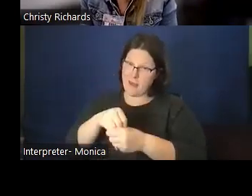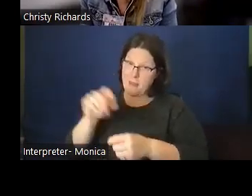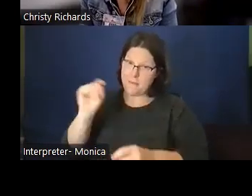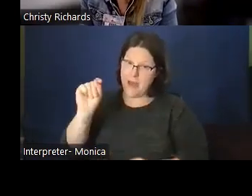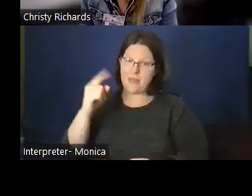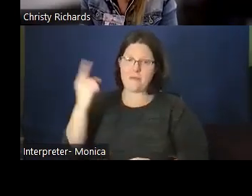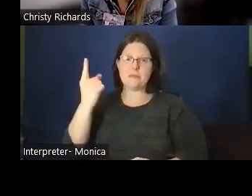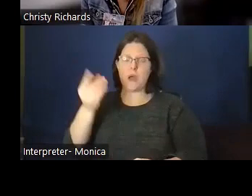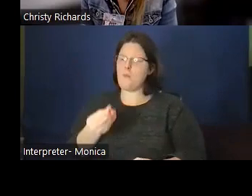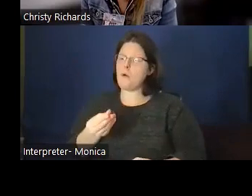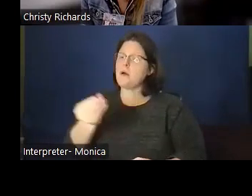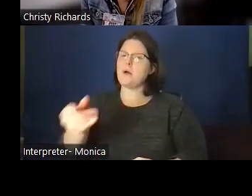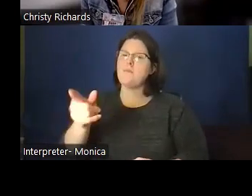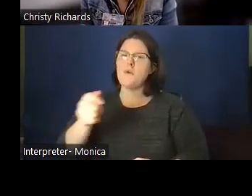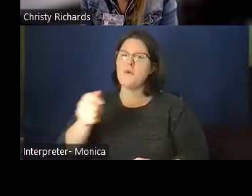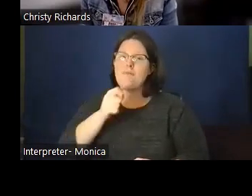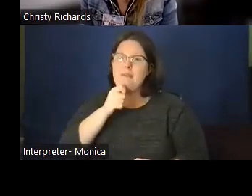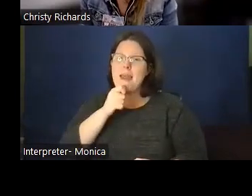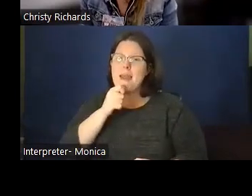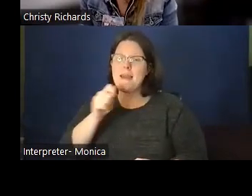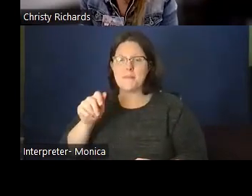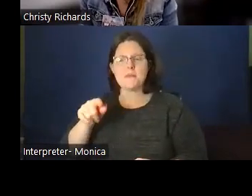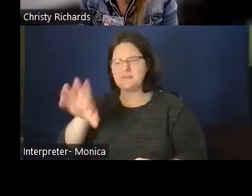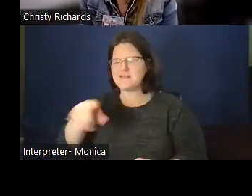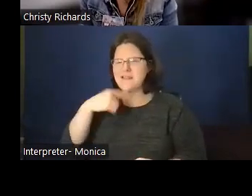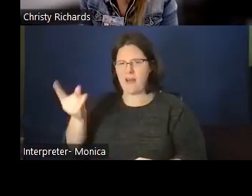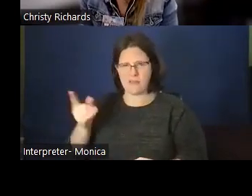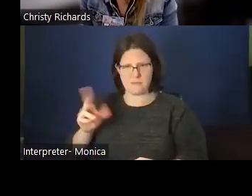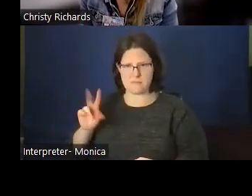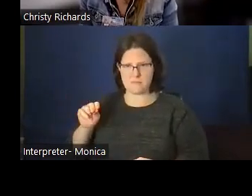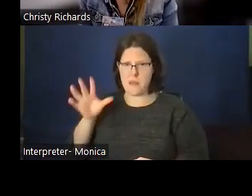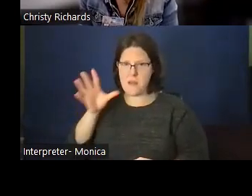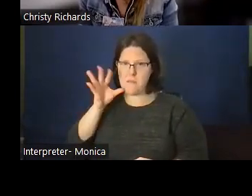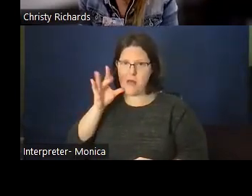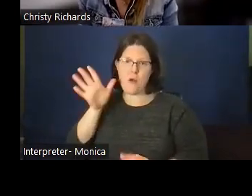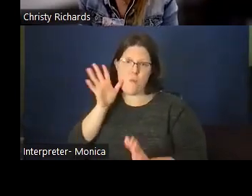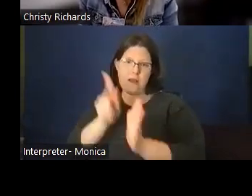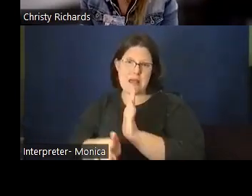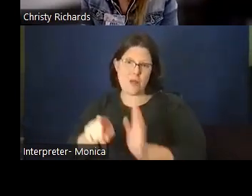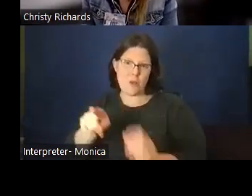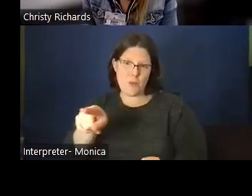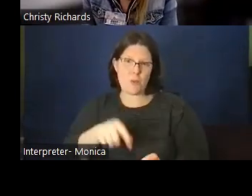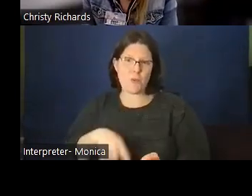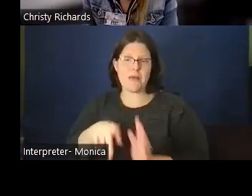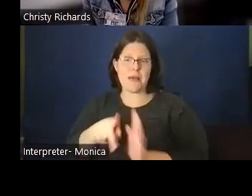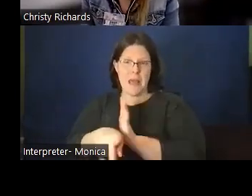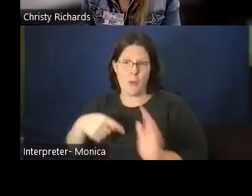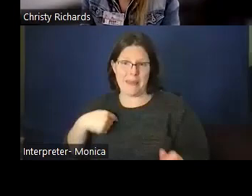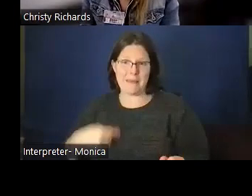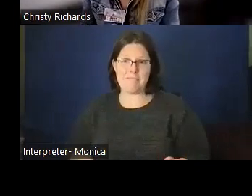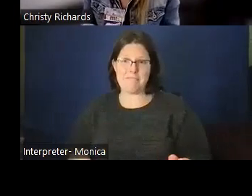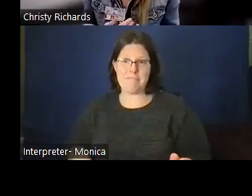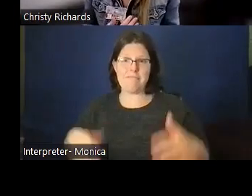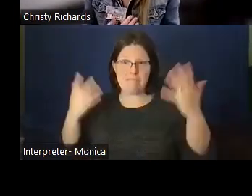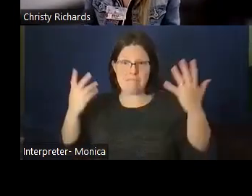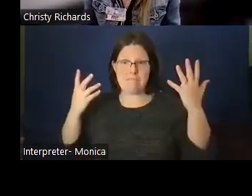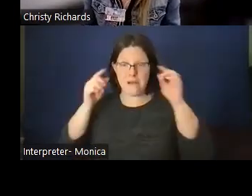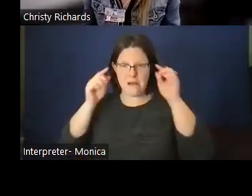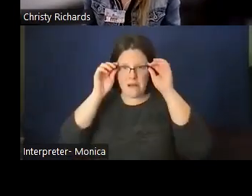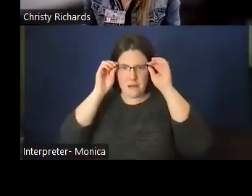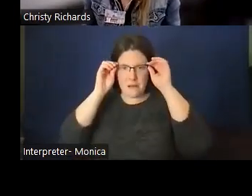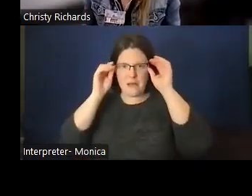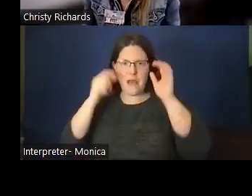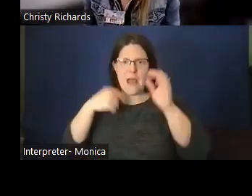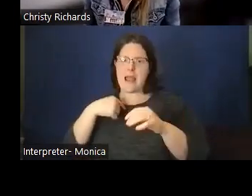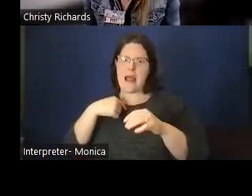a vape cigarette, you can tell them that your mother will kill them and that's okay. And I've spoke into so